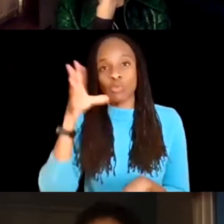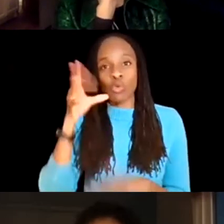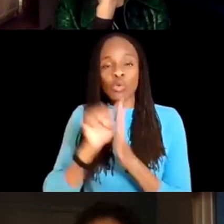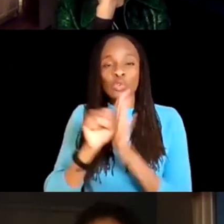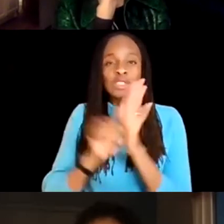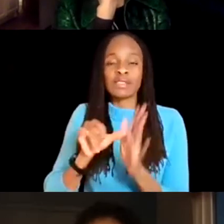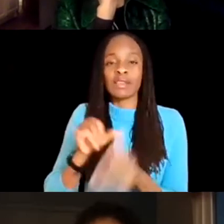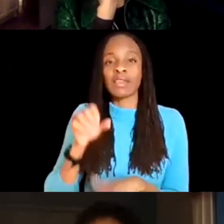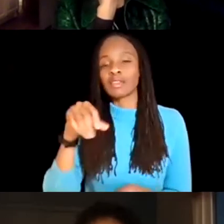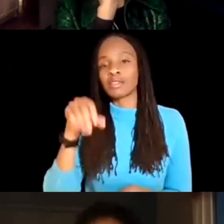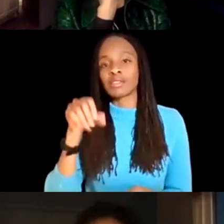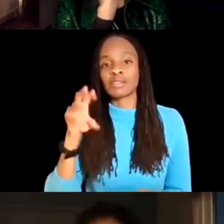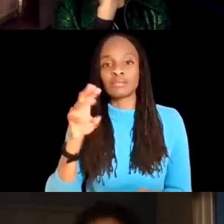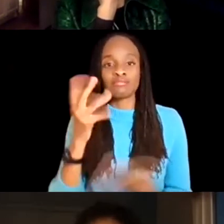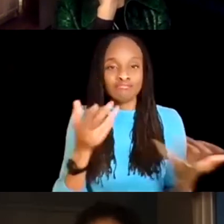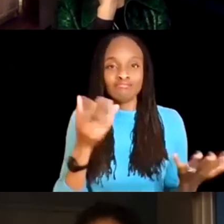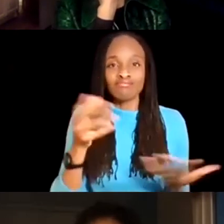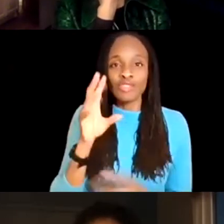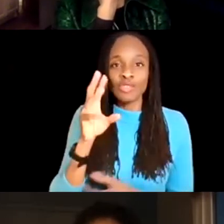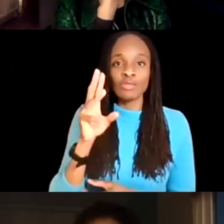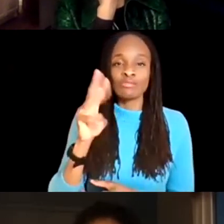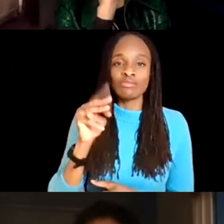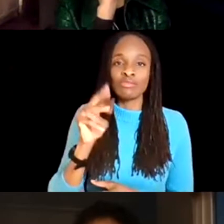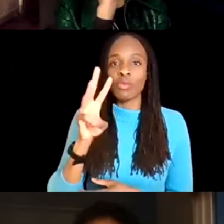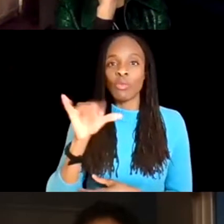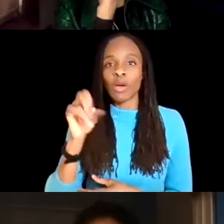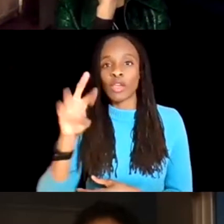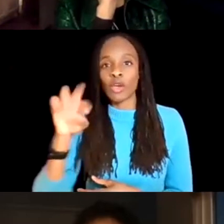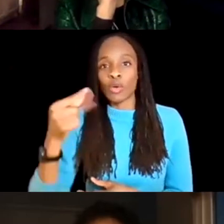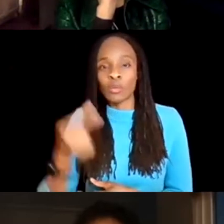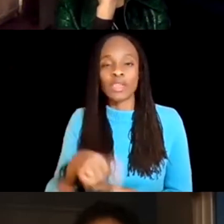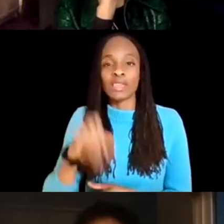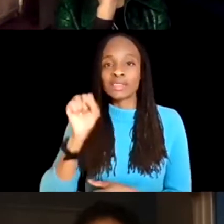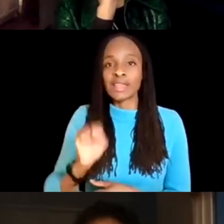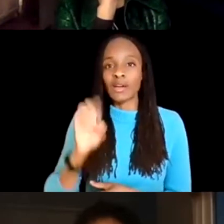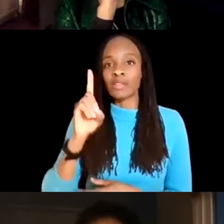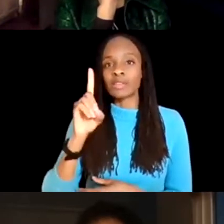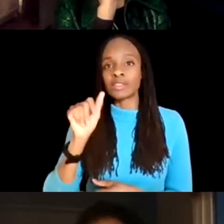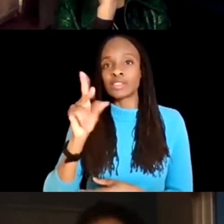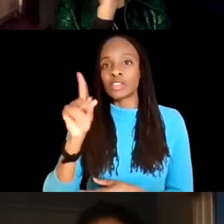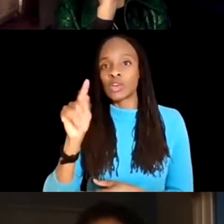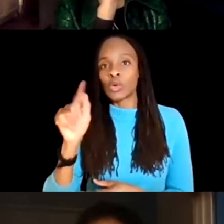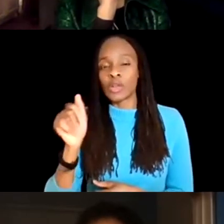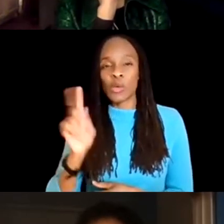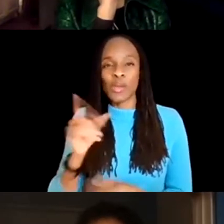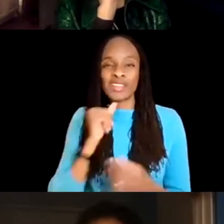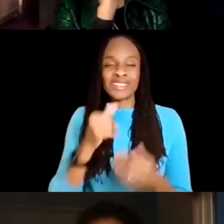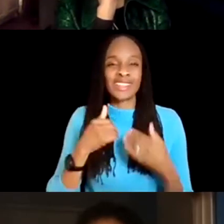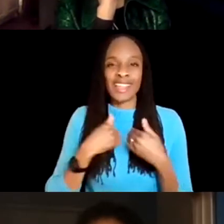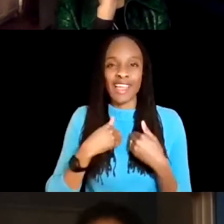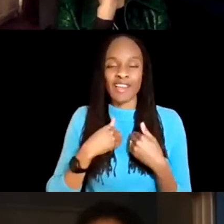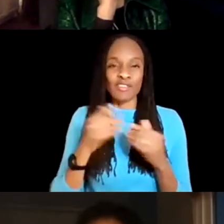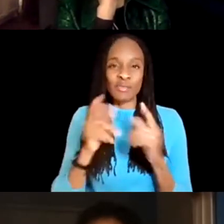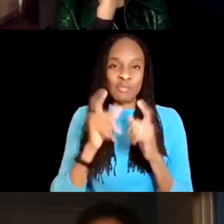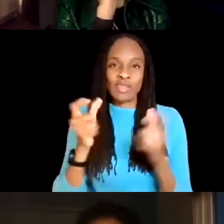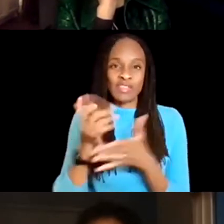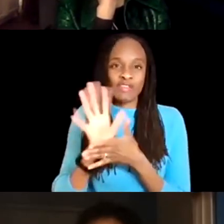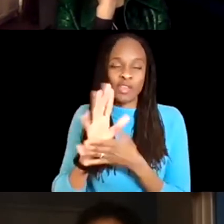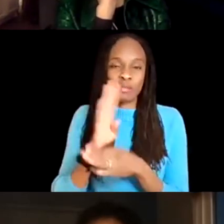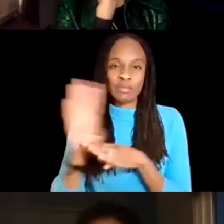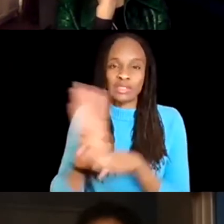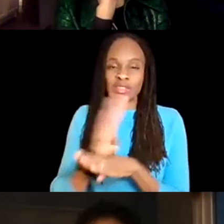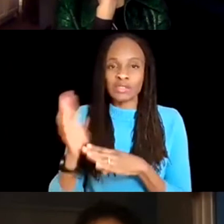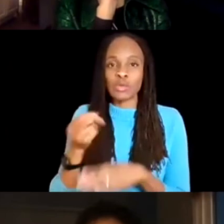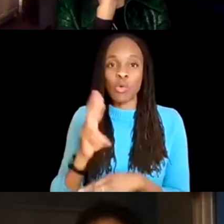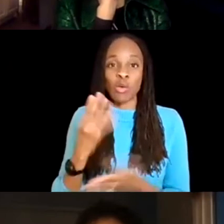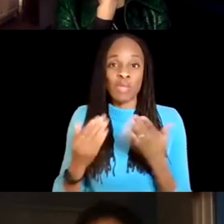Dakota? I'm from Nebraska myself, where film services may not be as prominent, available, or folks may not